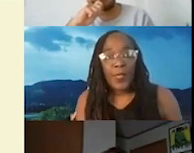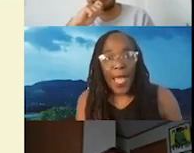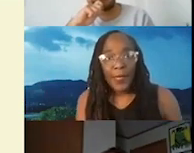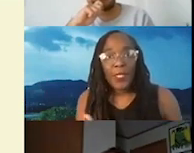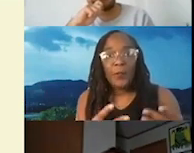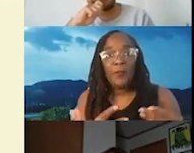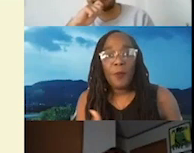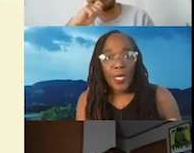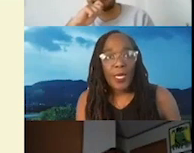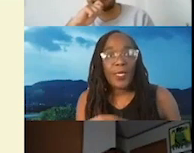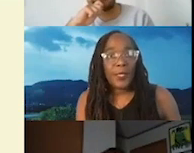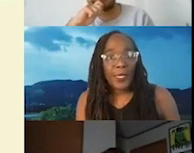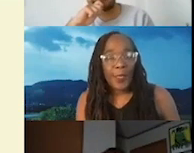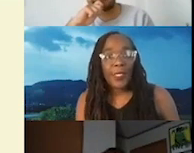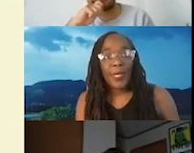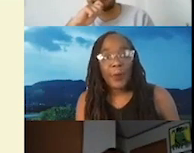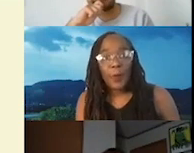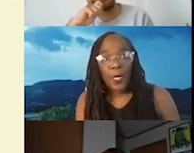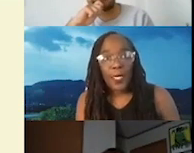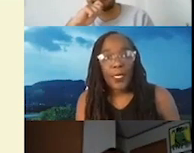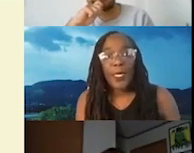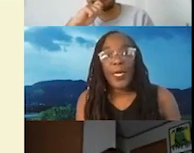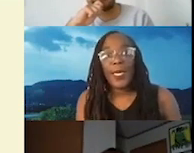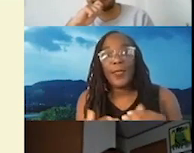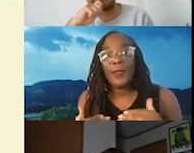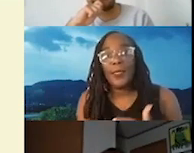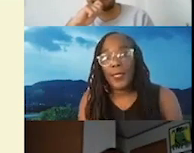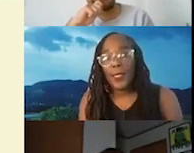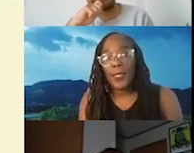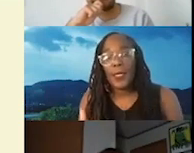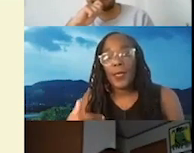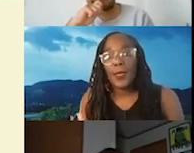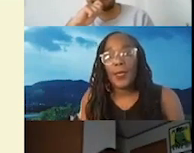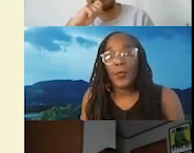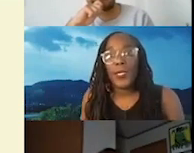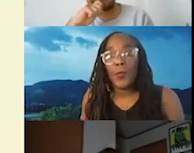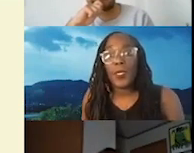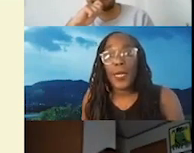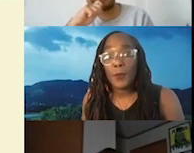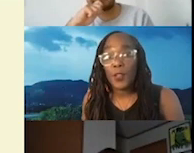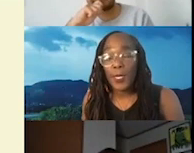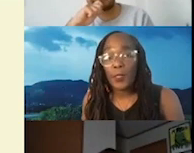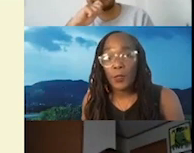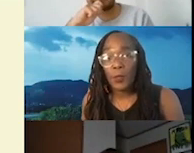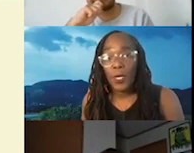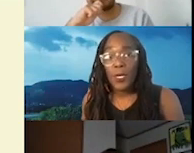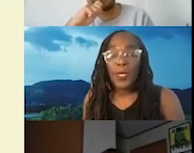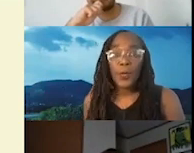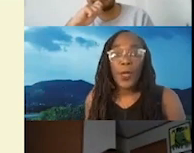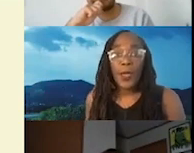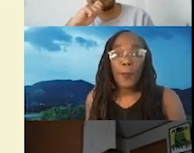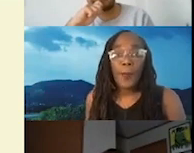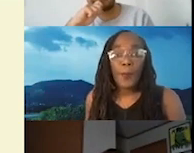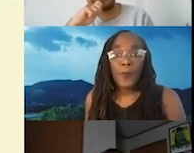so that, for me, is something that's really important in the decolonial work that I'm trying to do. You